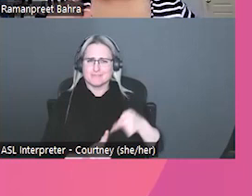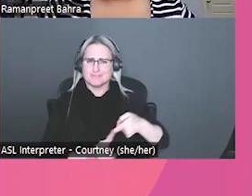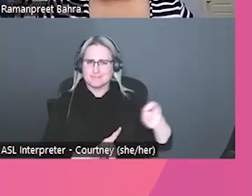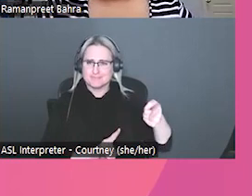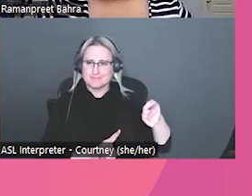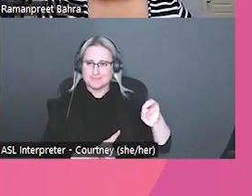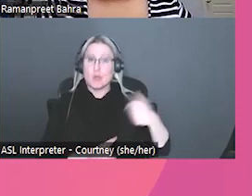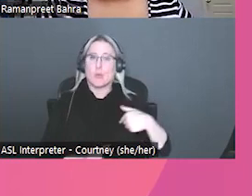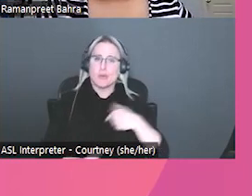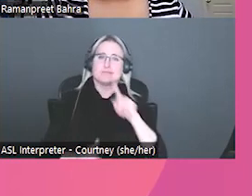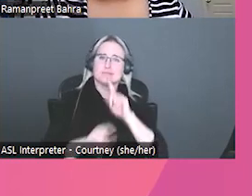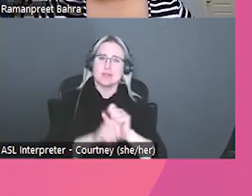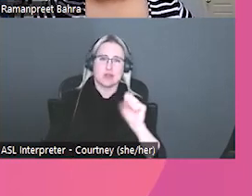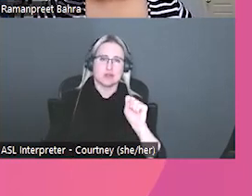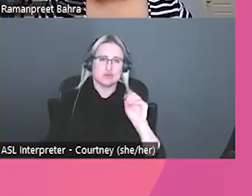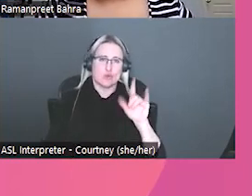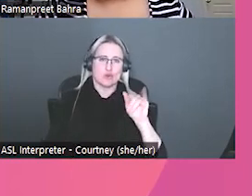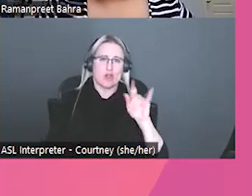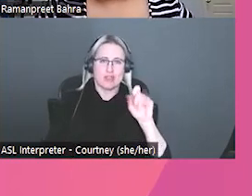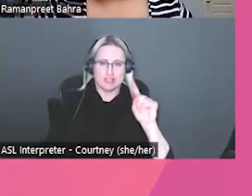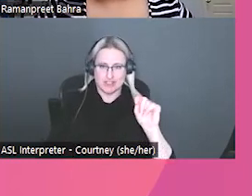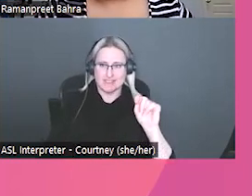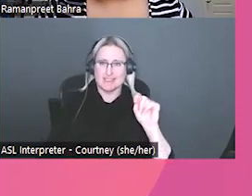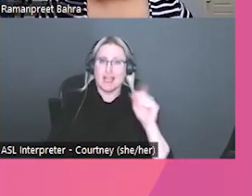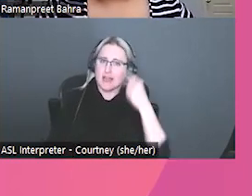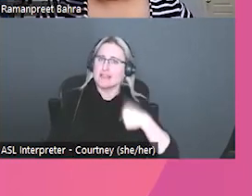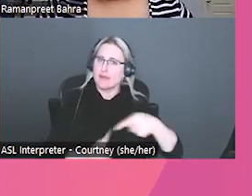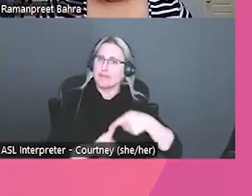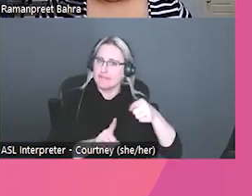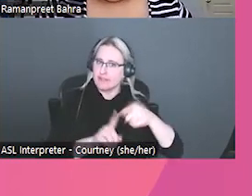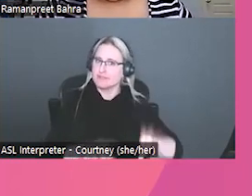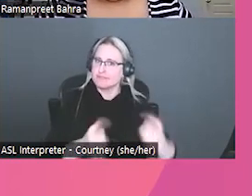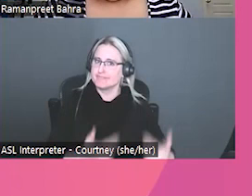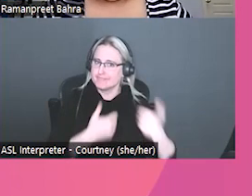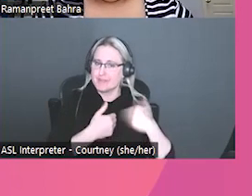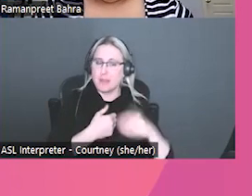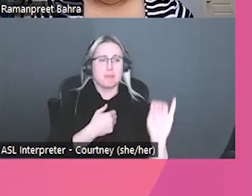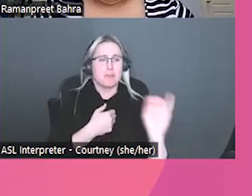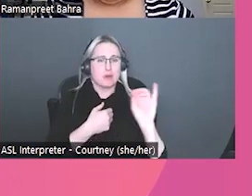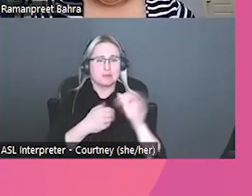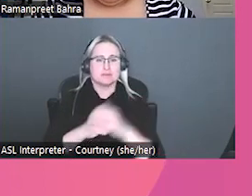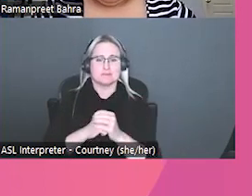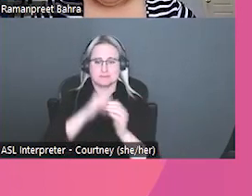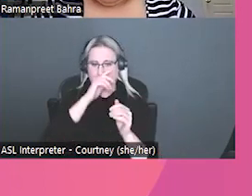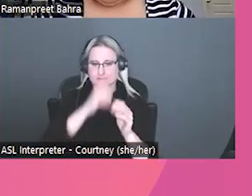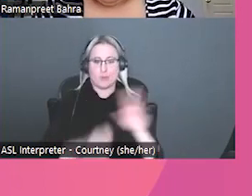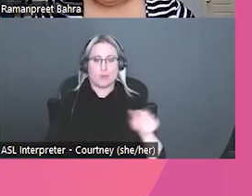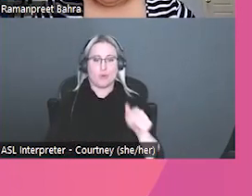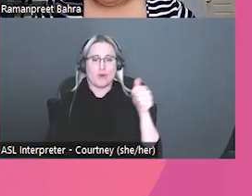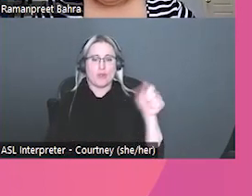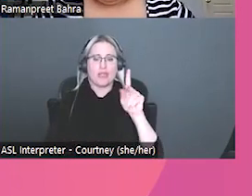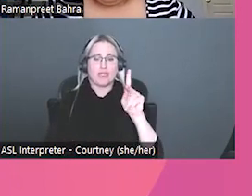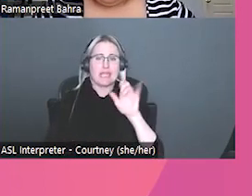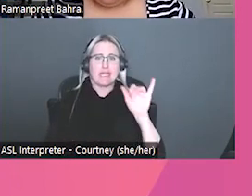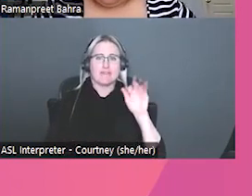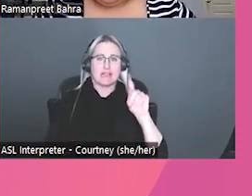are sociologists, so as sociologists, it's a field that we take up. But key fat studies scholars, Sandra Solovey